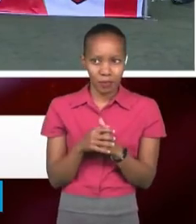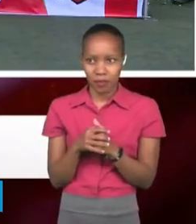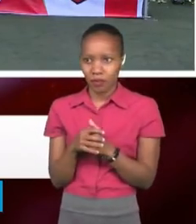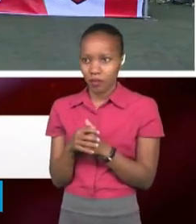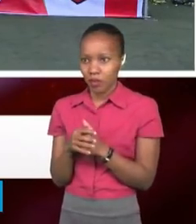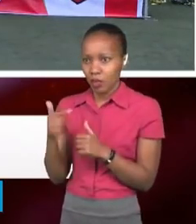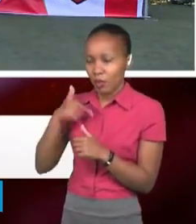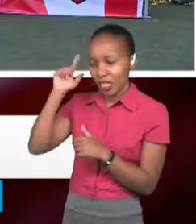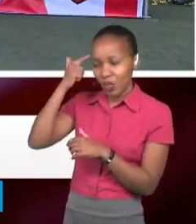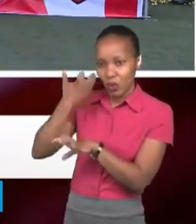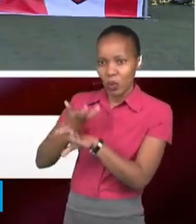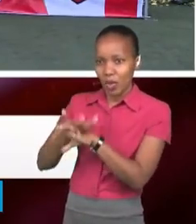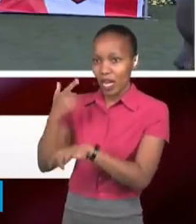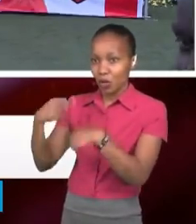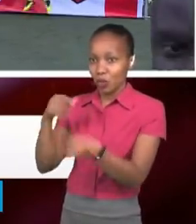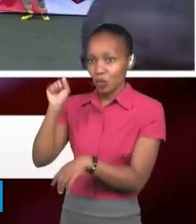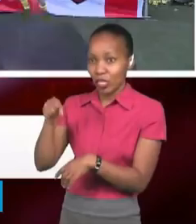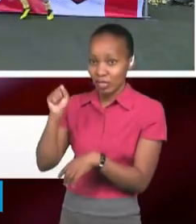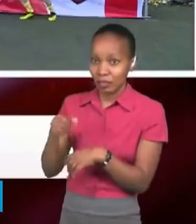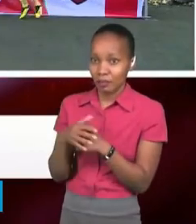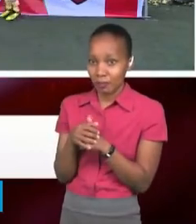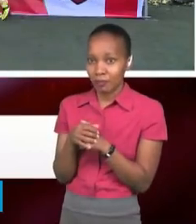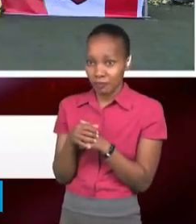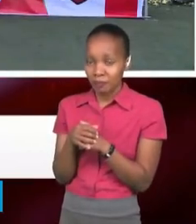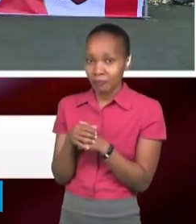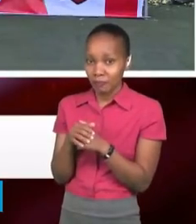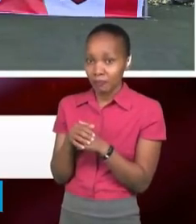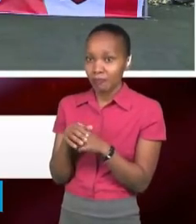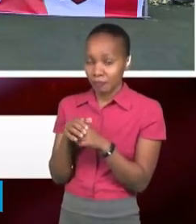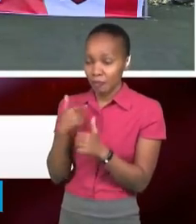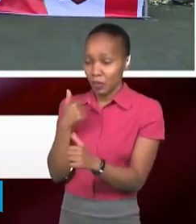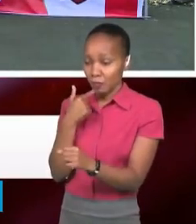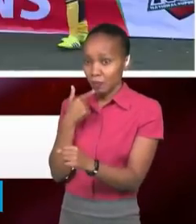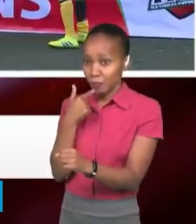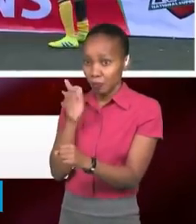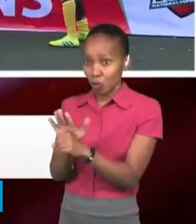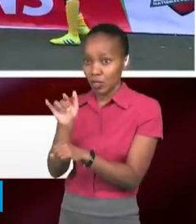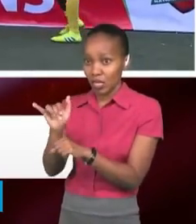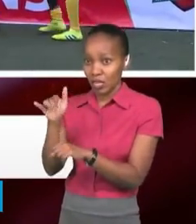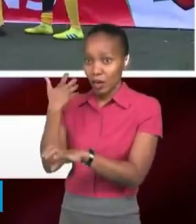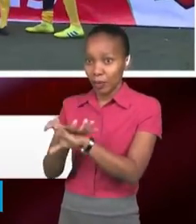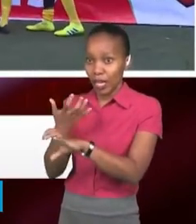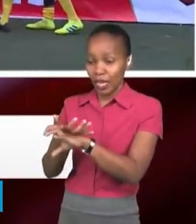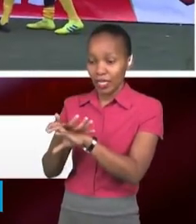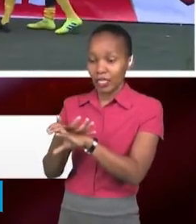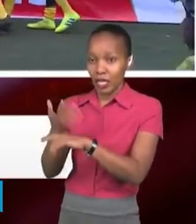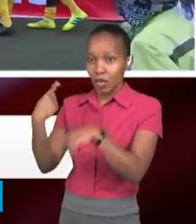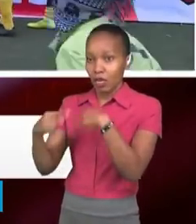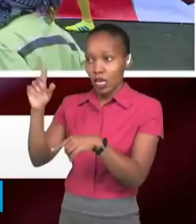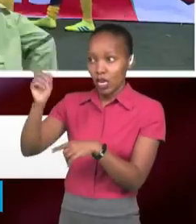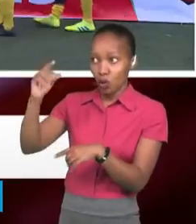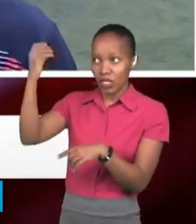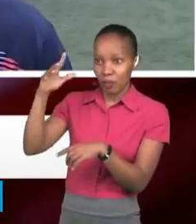it'll be a tough match. Okay. It'll be a tough match. That I can assure you. Okay. Yeah, I don't think Nairobi Stima has finished number